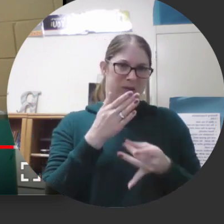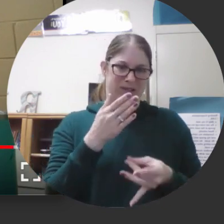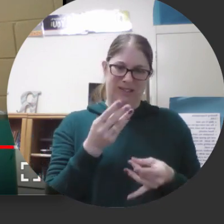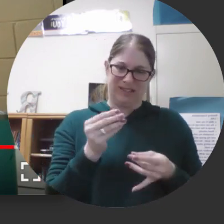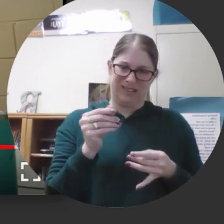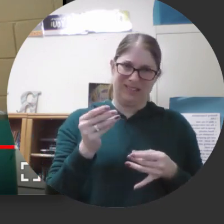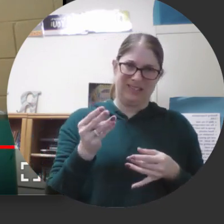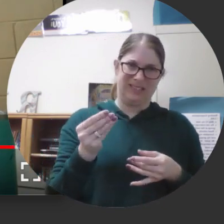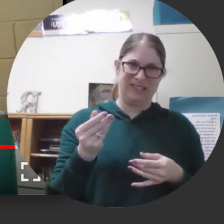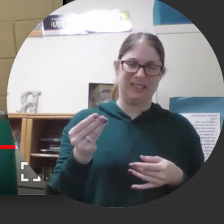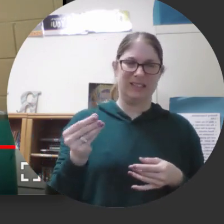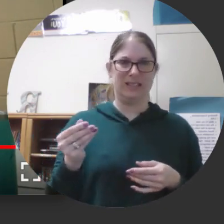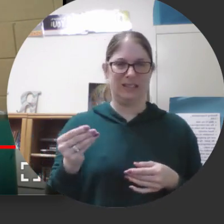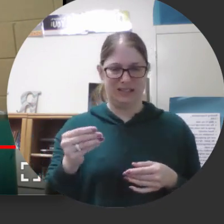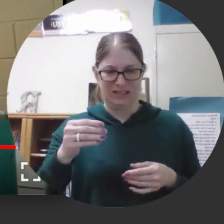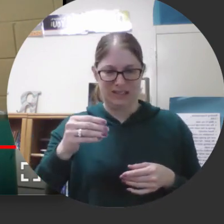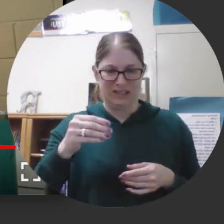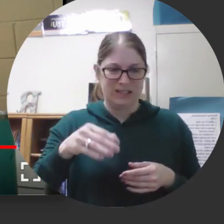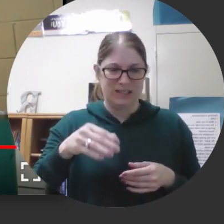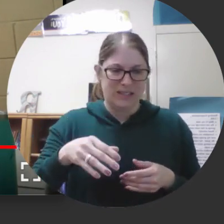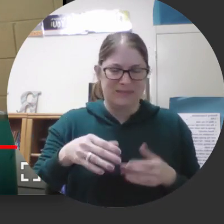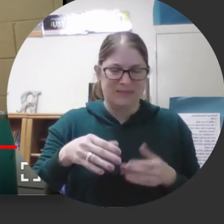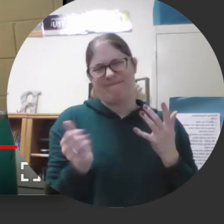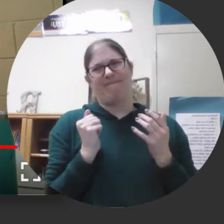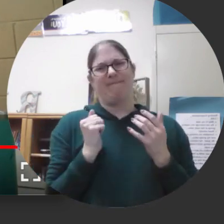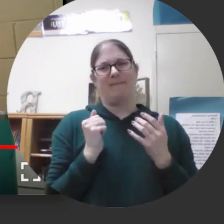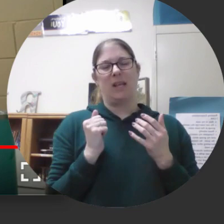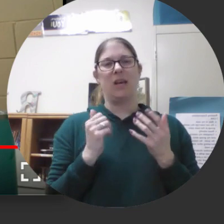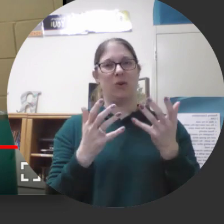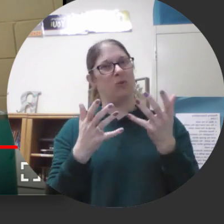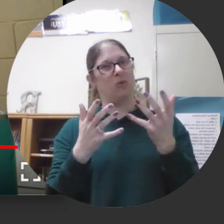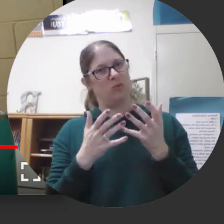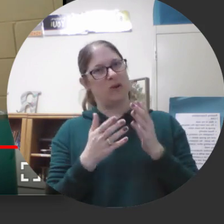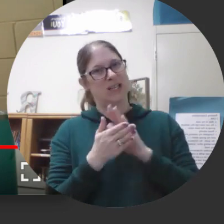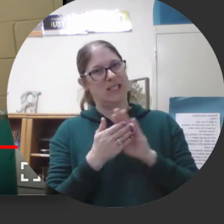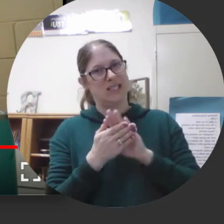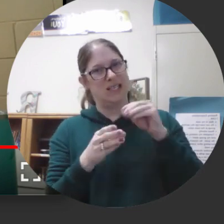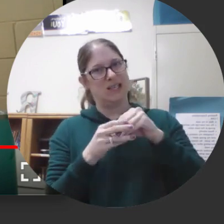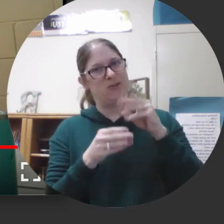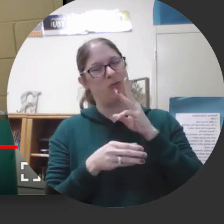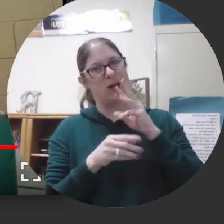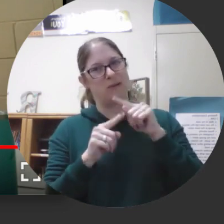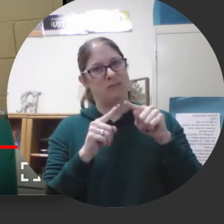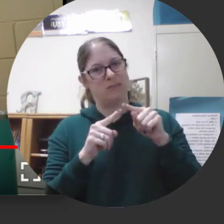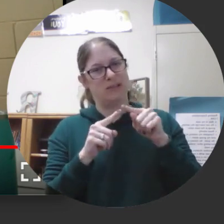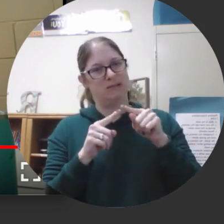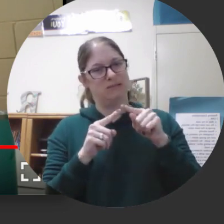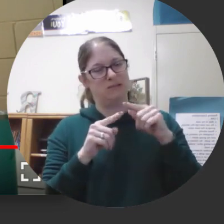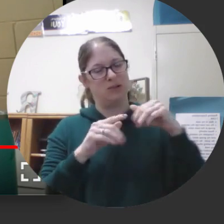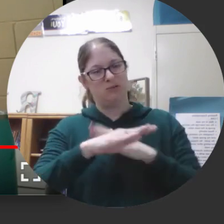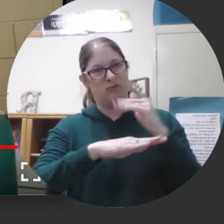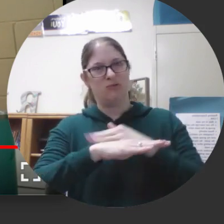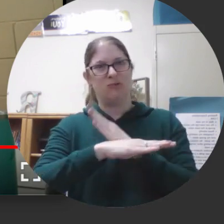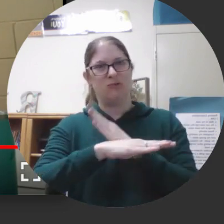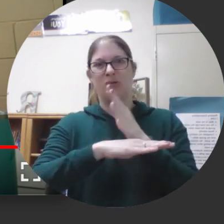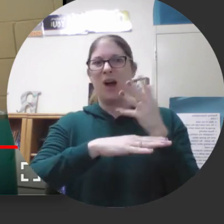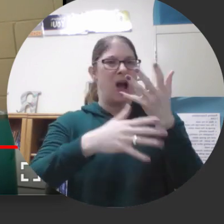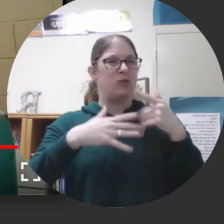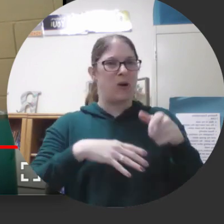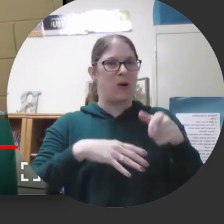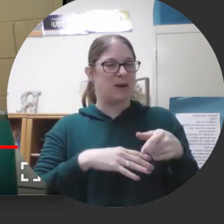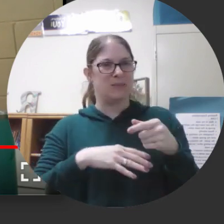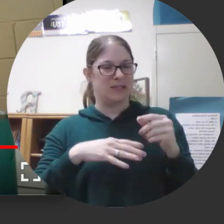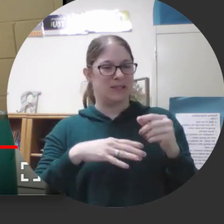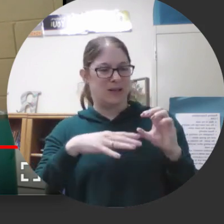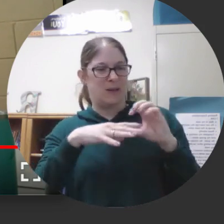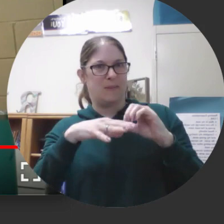such a baby, Kirsty, she said to herself. His teeth aren't all that big, and anyway, it will never do to let him think I'm afraid of him. So